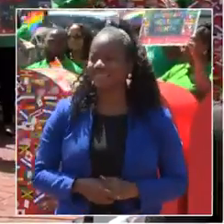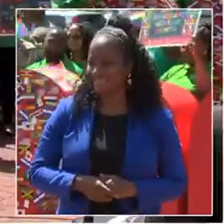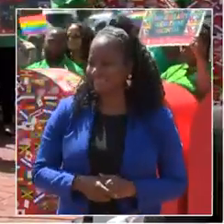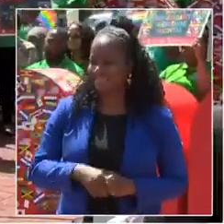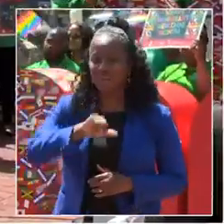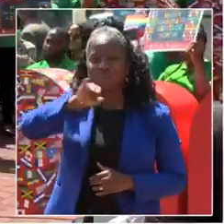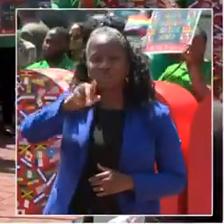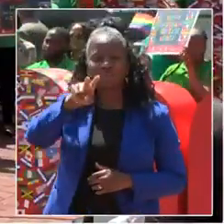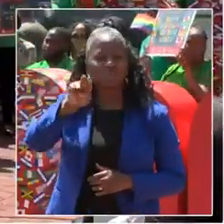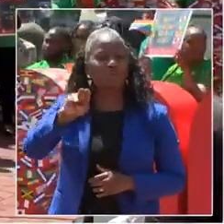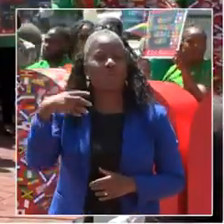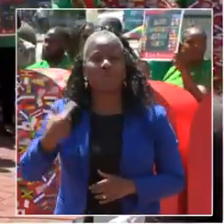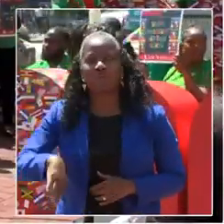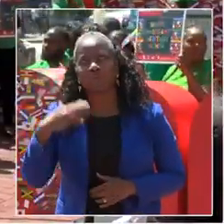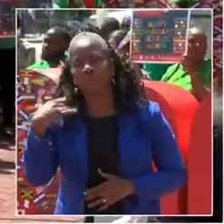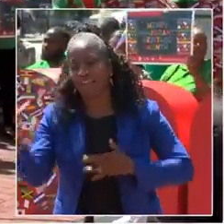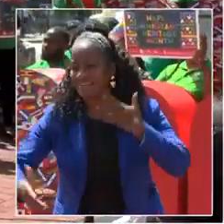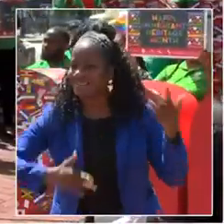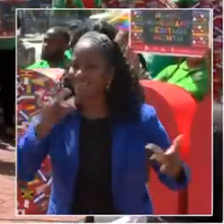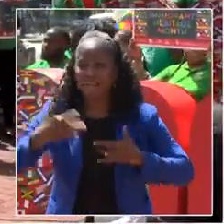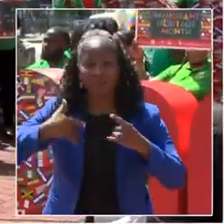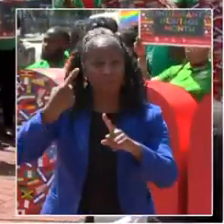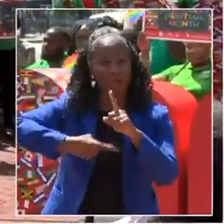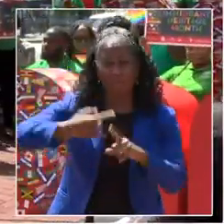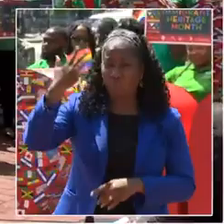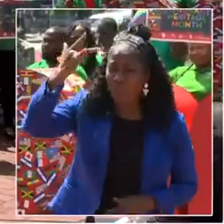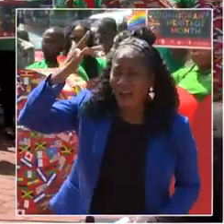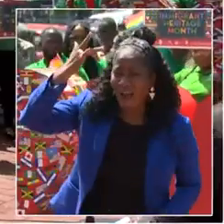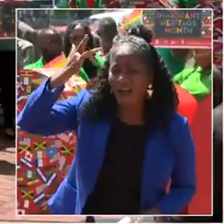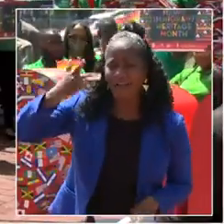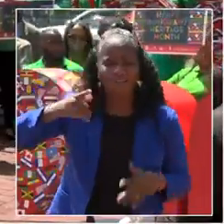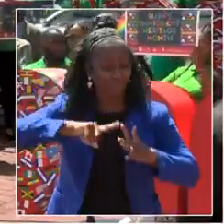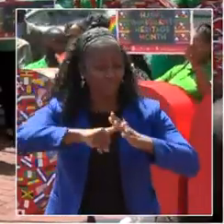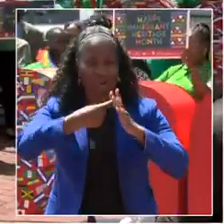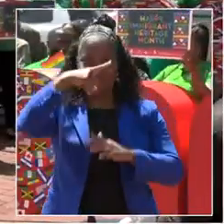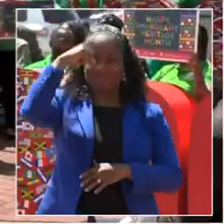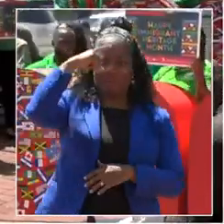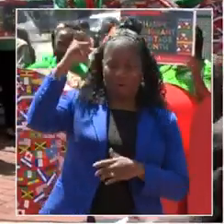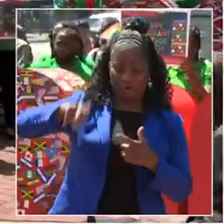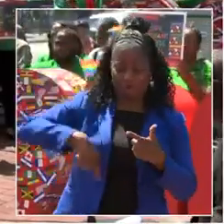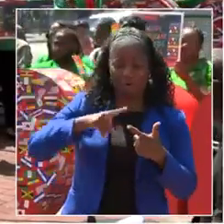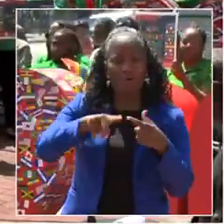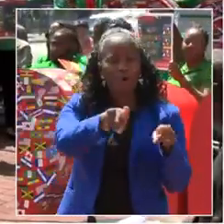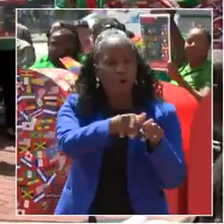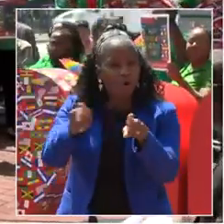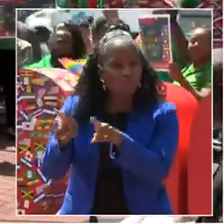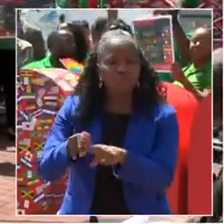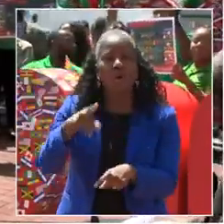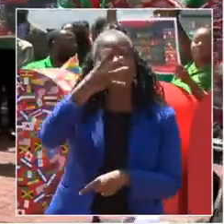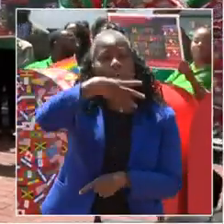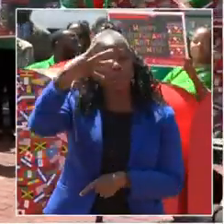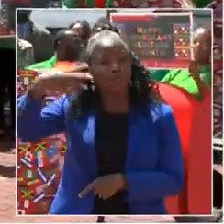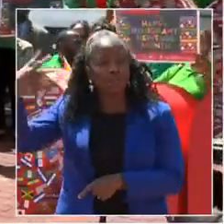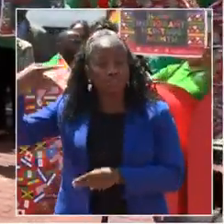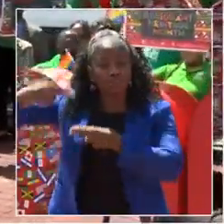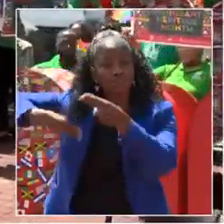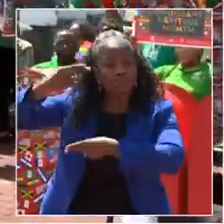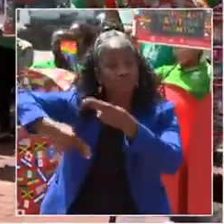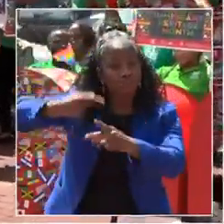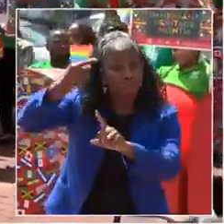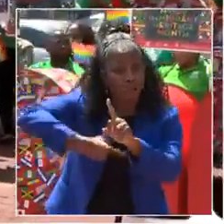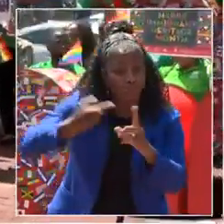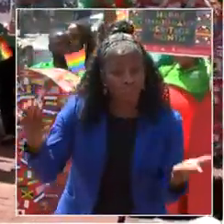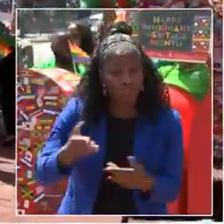June is an exciting month for a lot of reasons. It's the start of the summer. It is also Immigrant Heritage Month